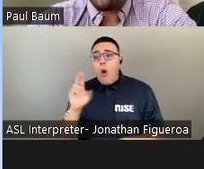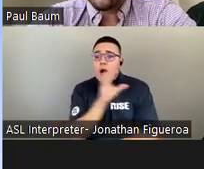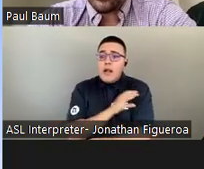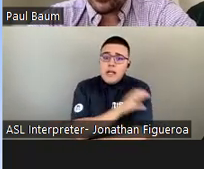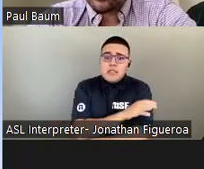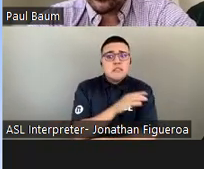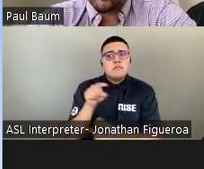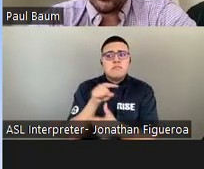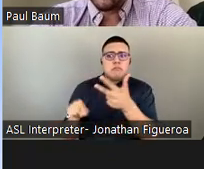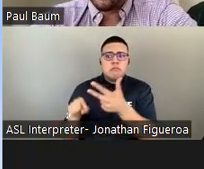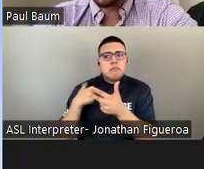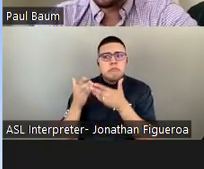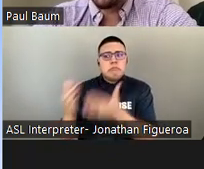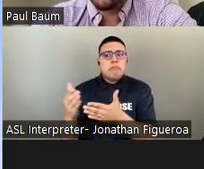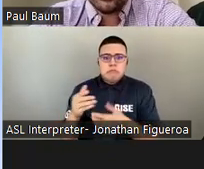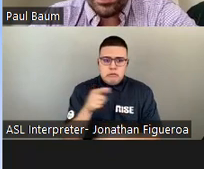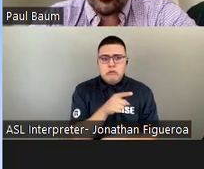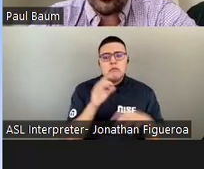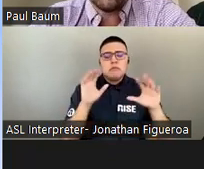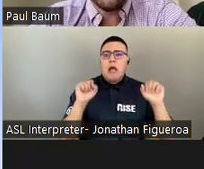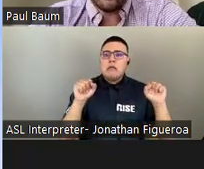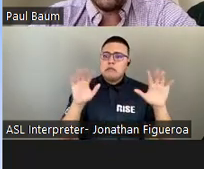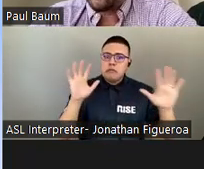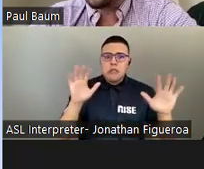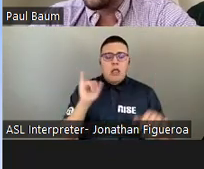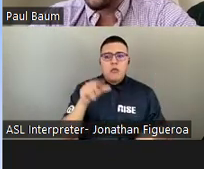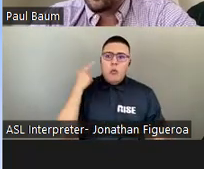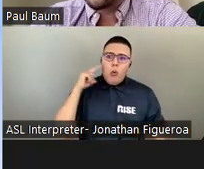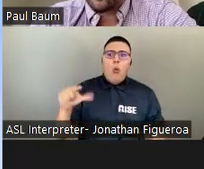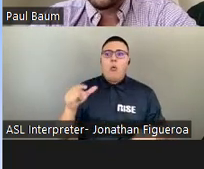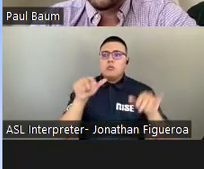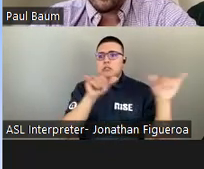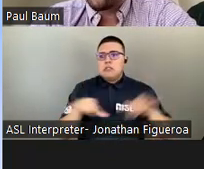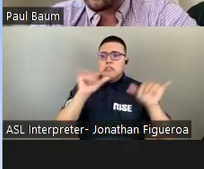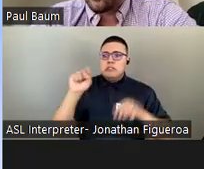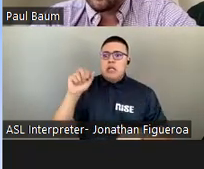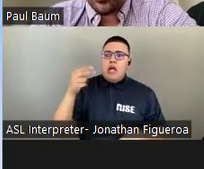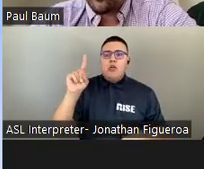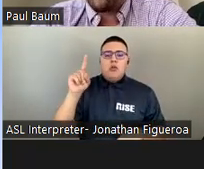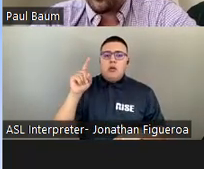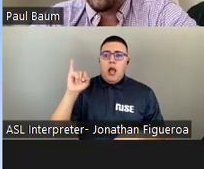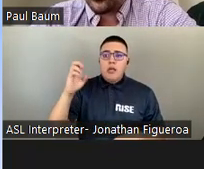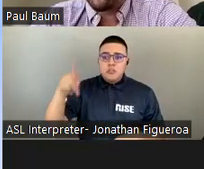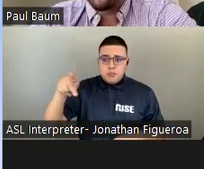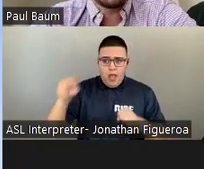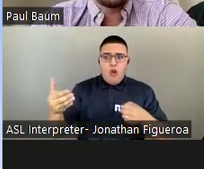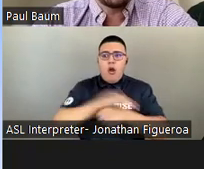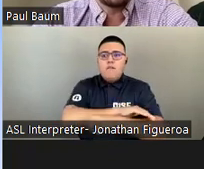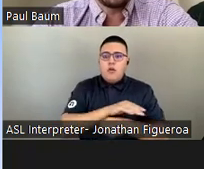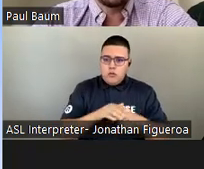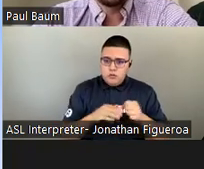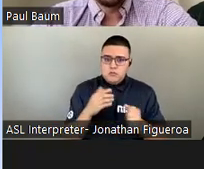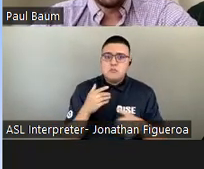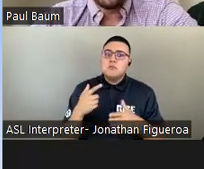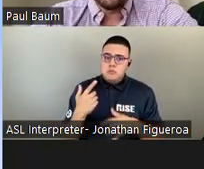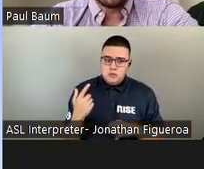It was an excellent training. It is the gold standard, and IHP will sponsor that from time to time, and I'm very grateful for that